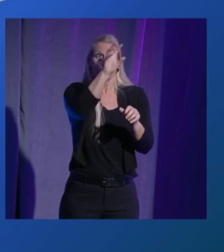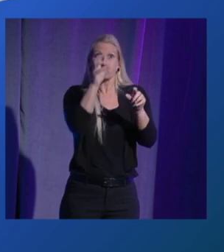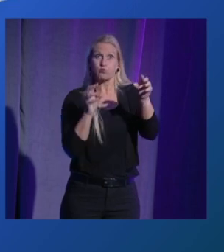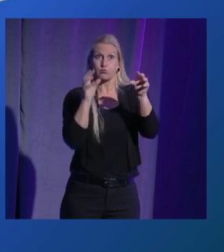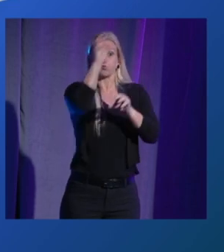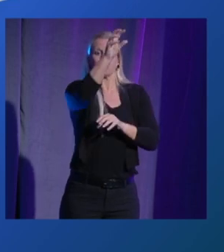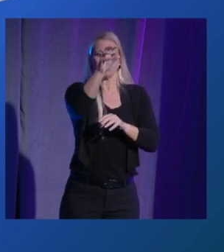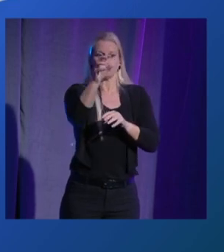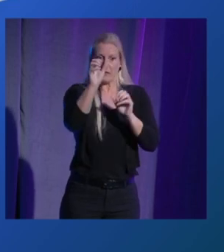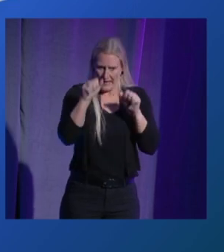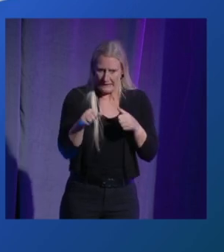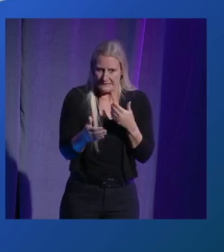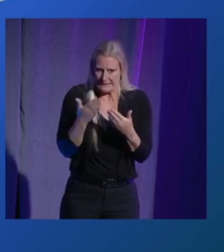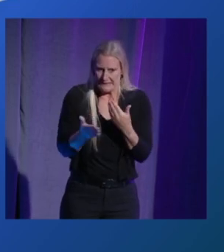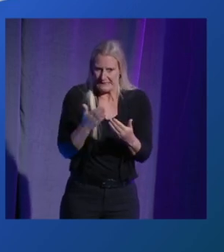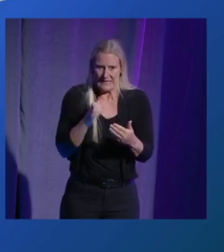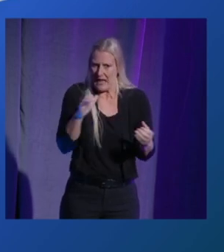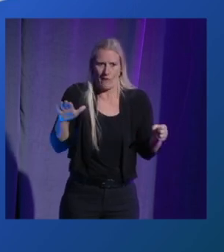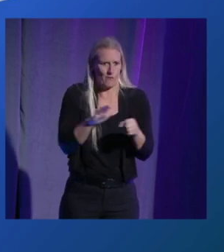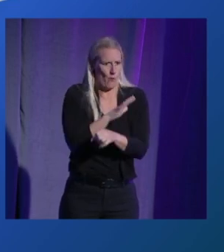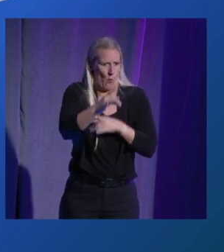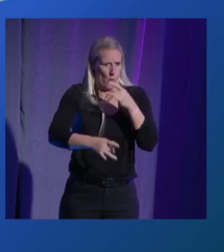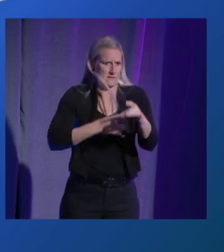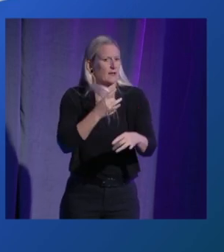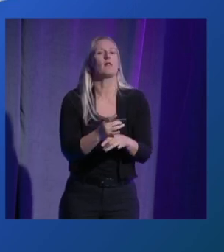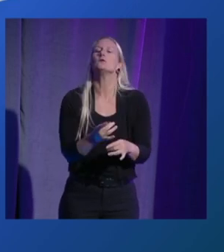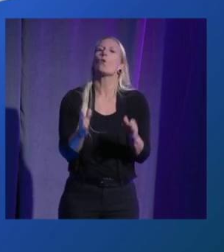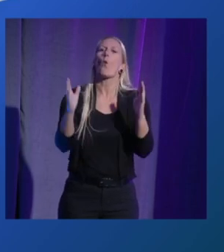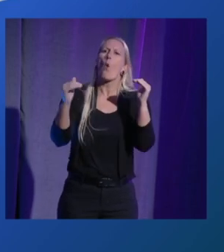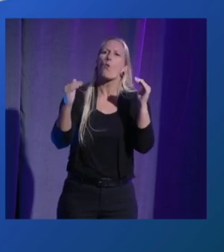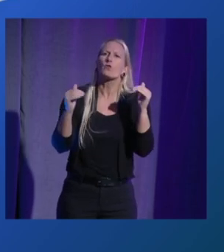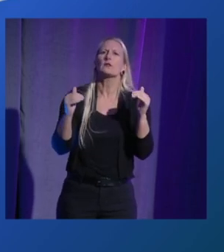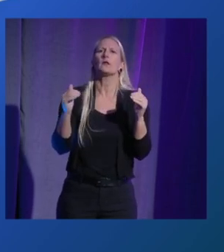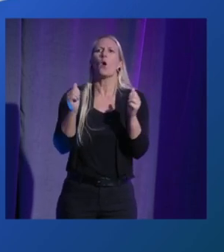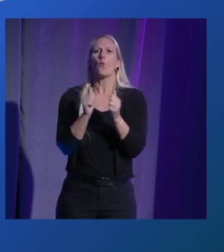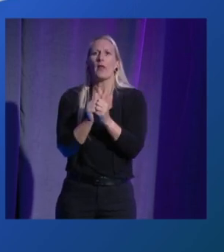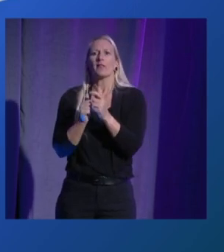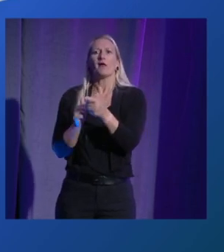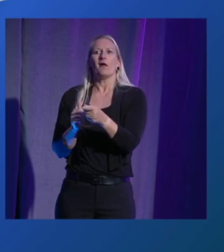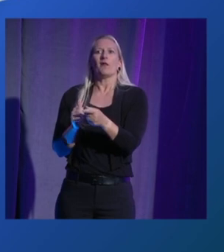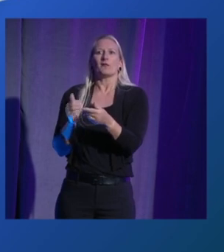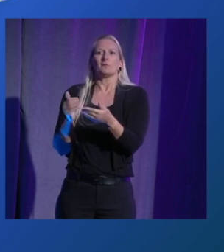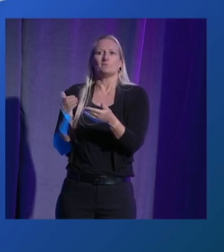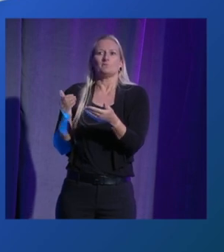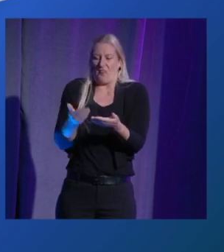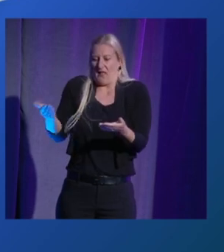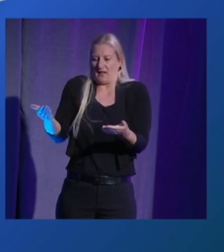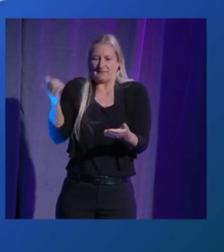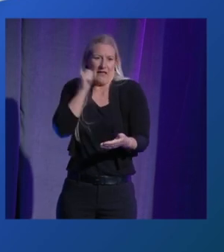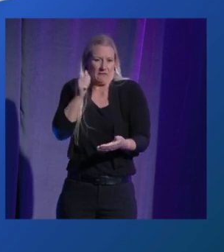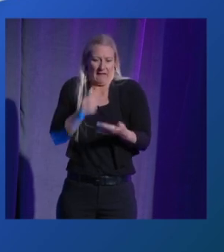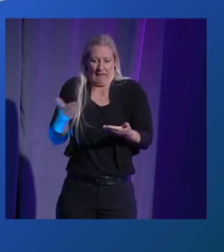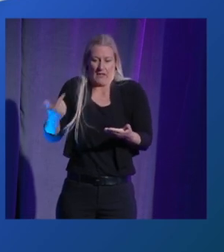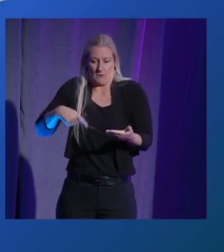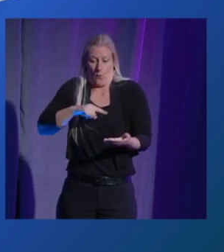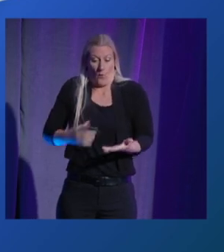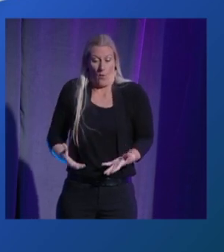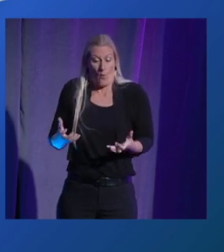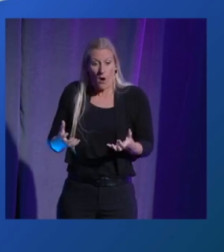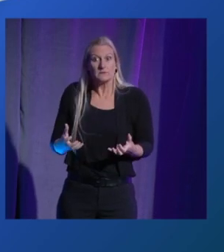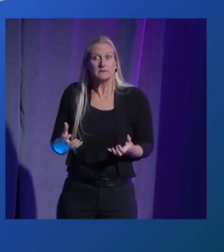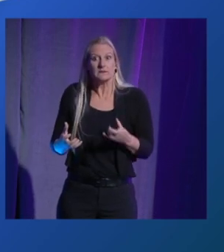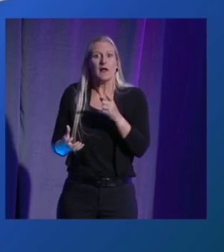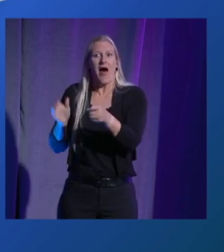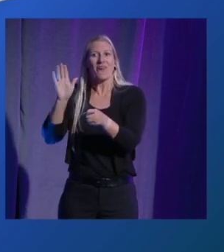for Consumer products to make that happen is going to drive all the investment so by the time you need a solution hopefully it'll be